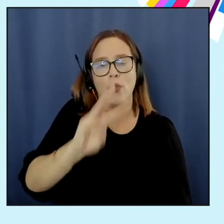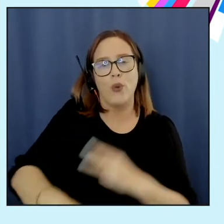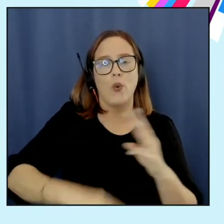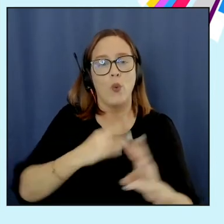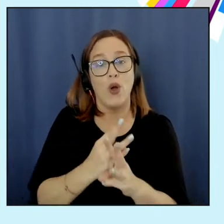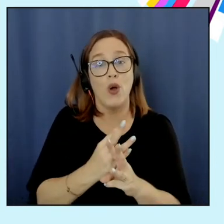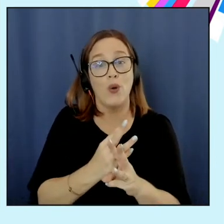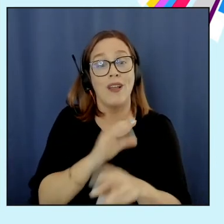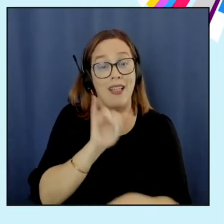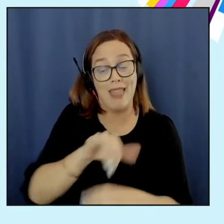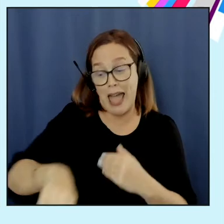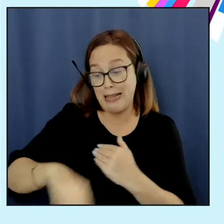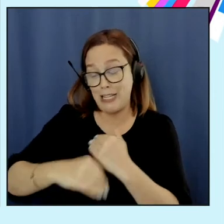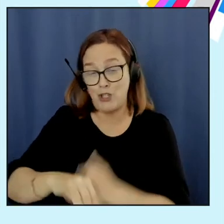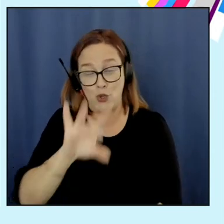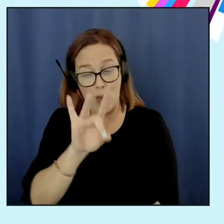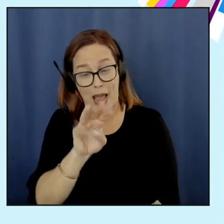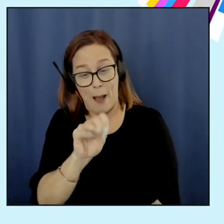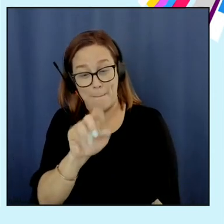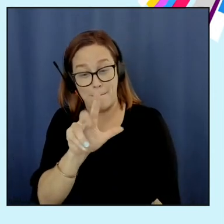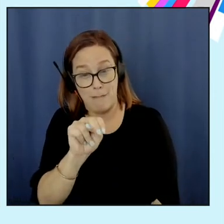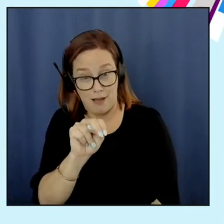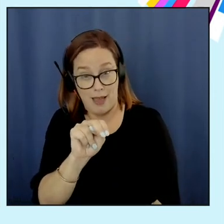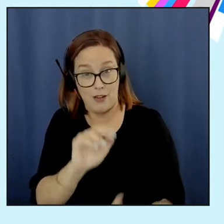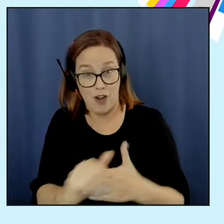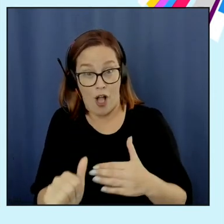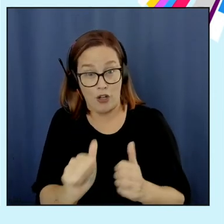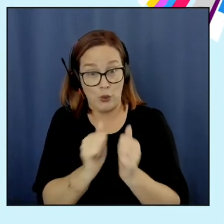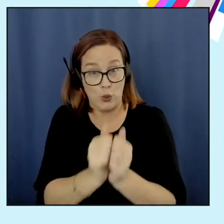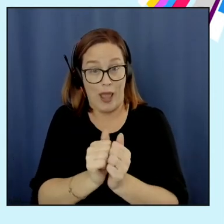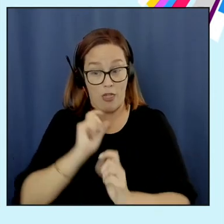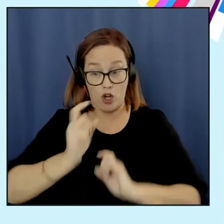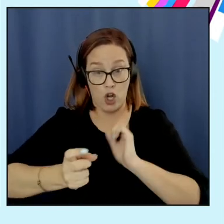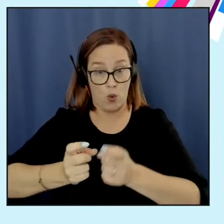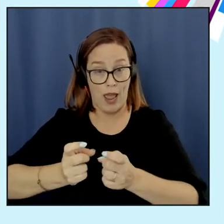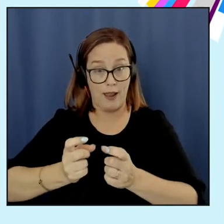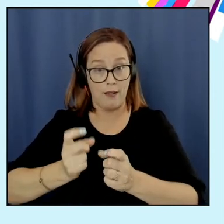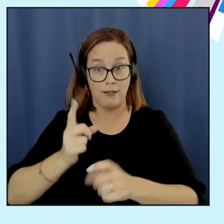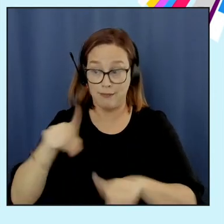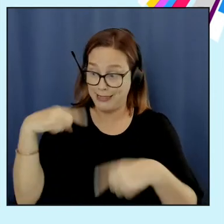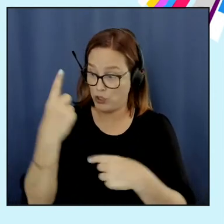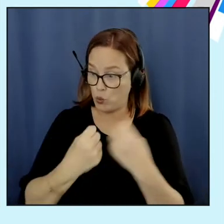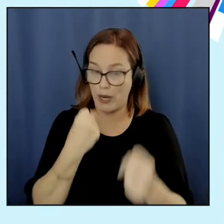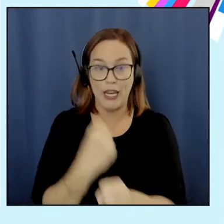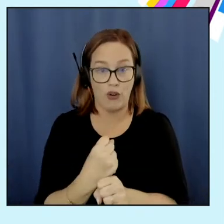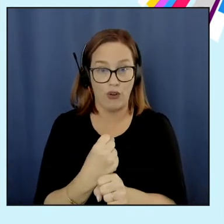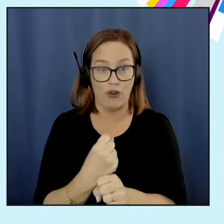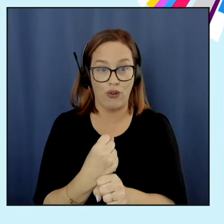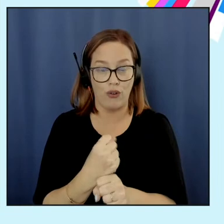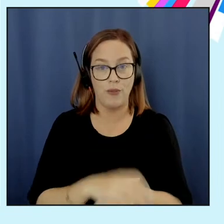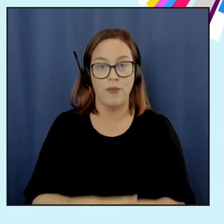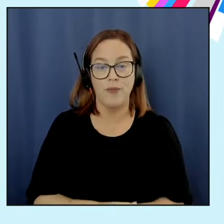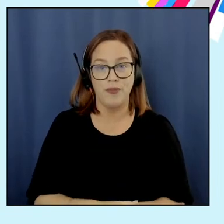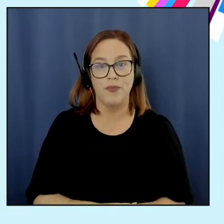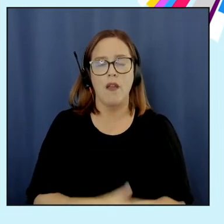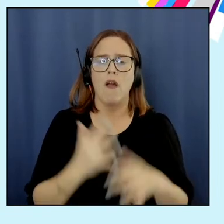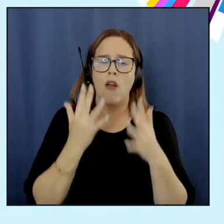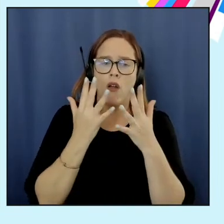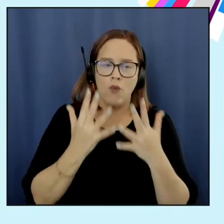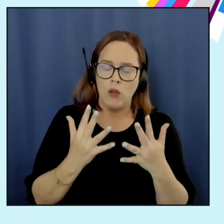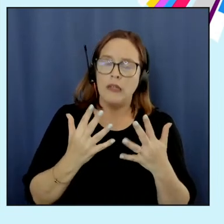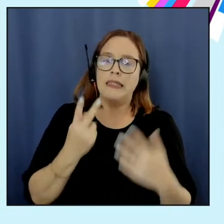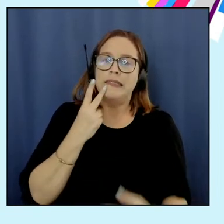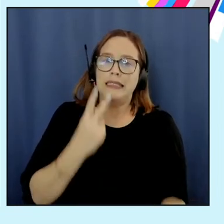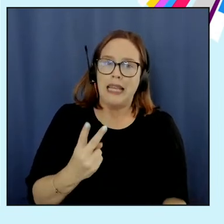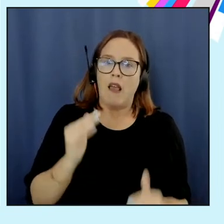$8 million we've donated together with our employees since just last year. Unfortunately, we are continuing to see